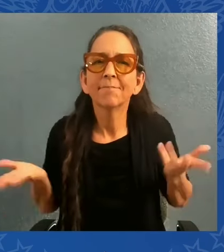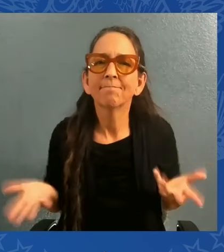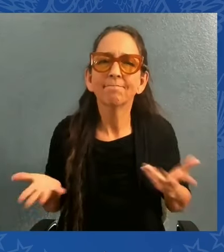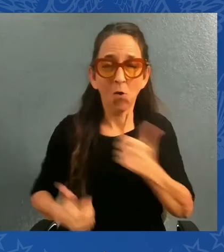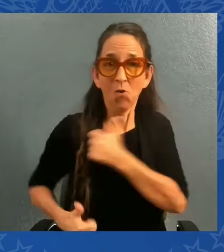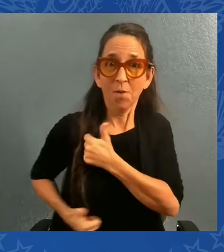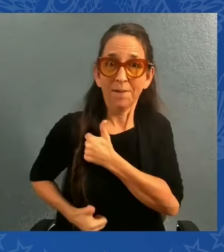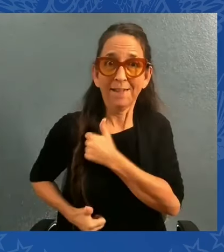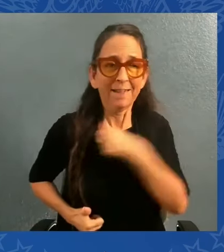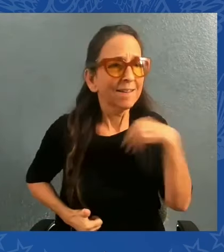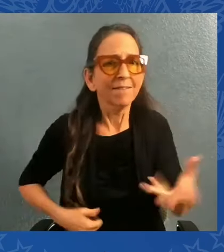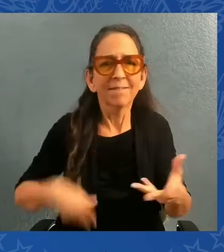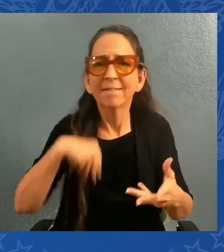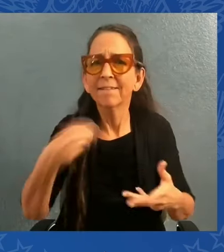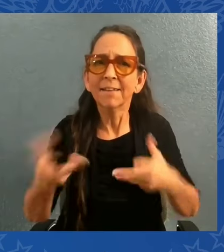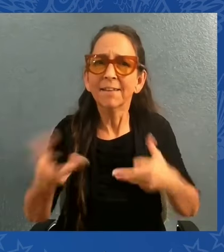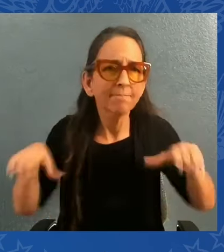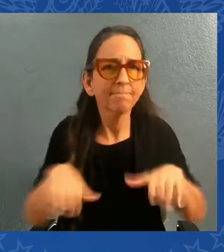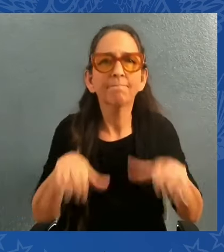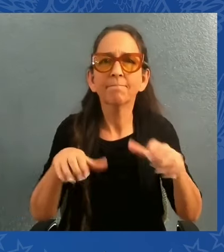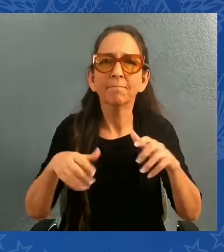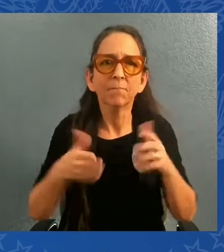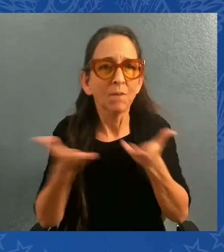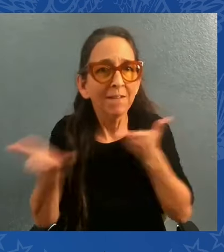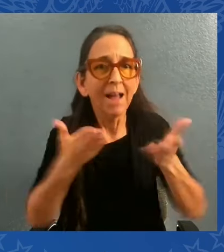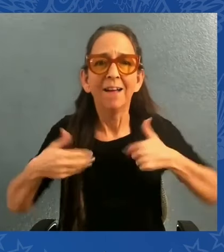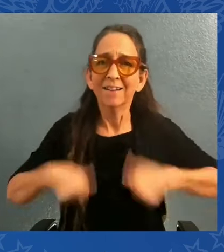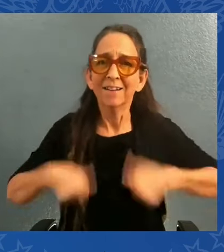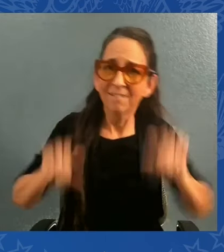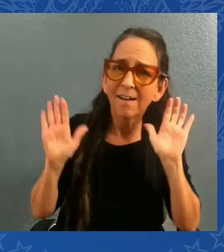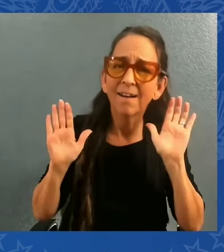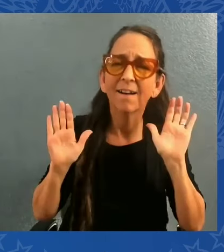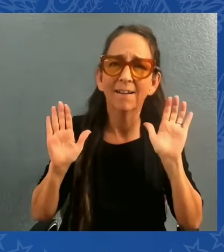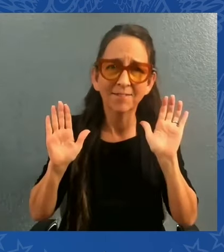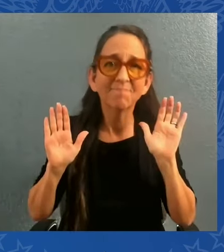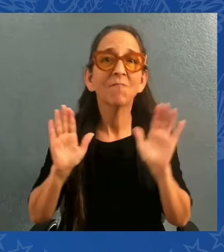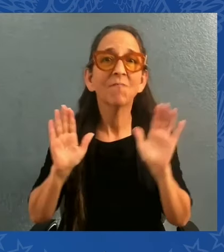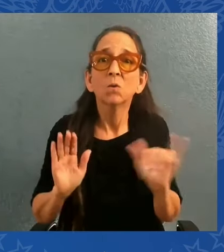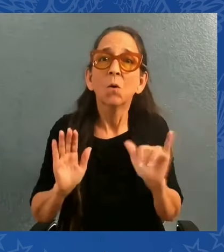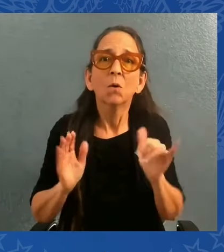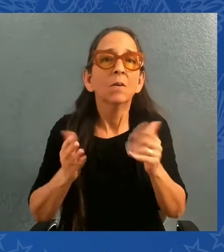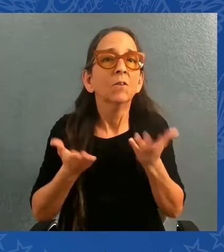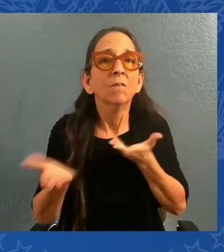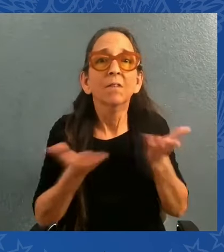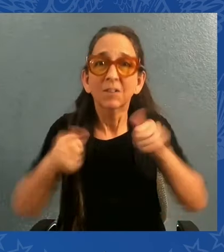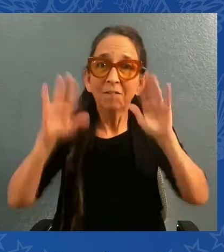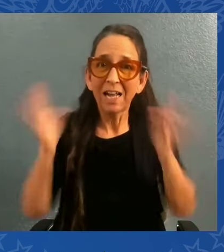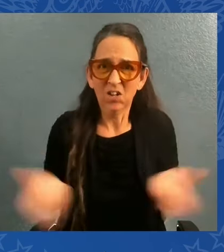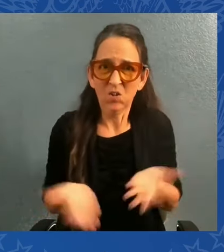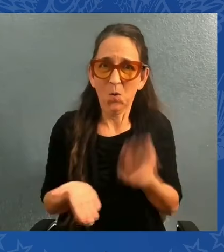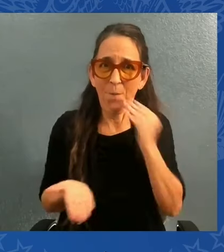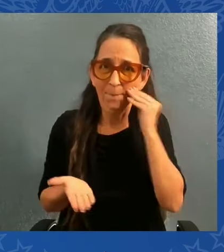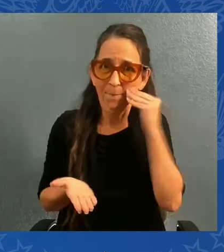in uniform, just as they serve and sacrifice here at home, as educators, firefighters,